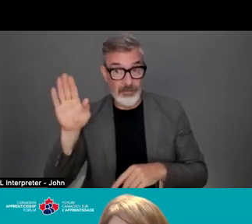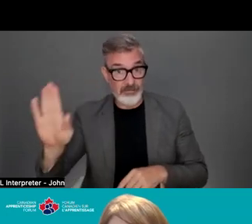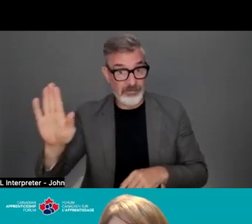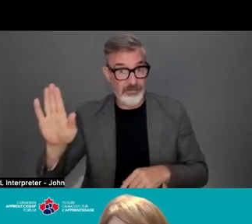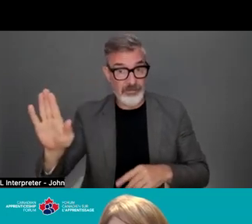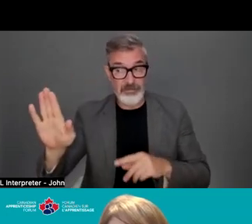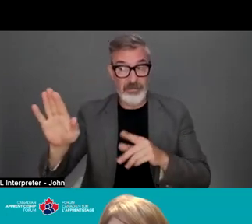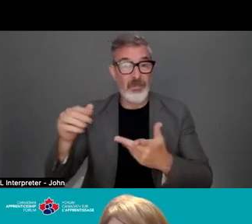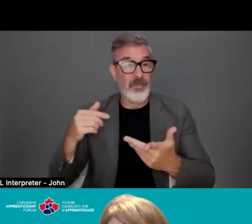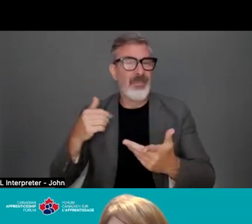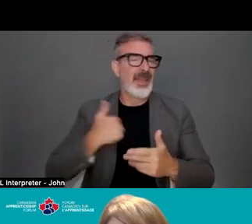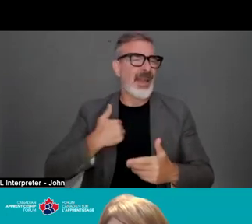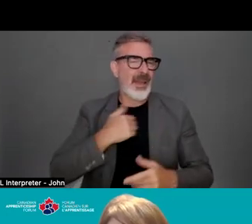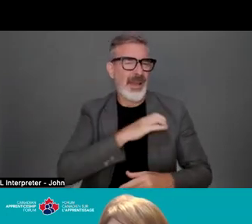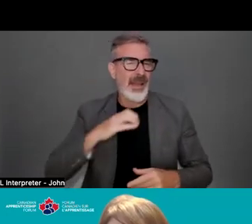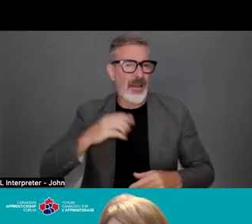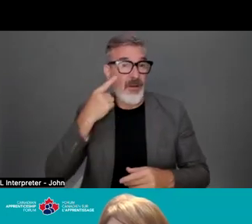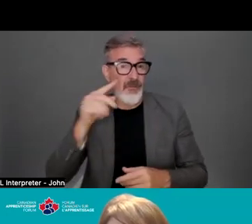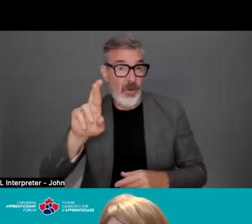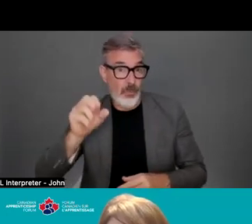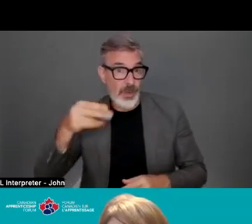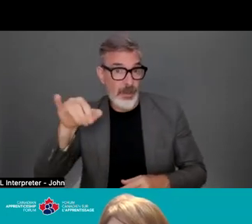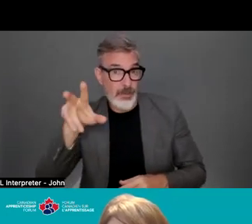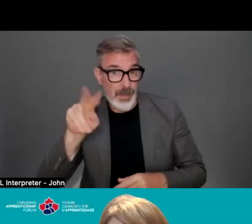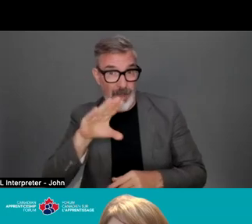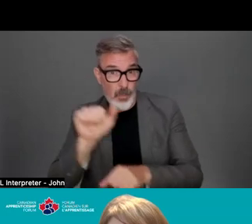language interpretation at our events.